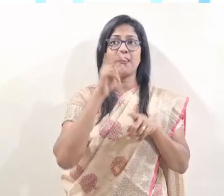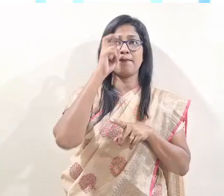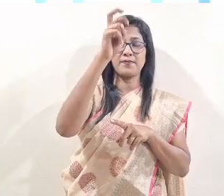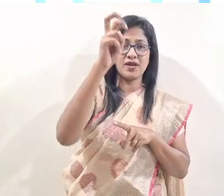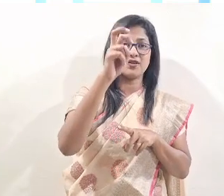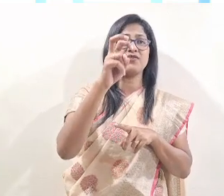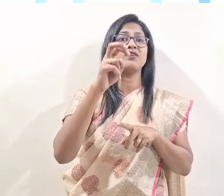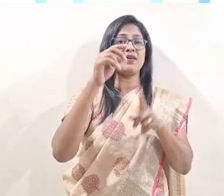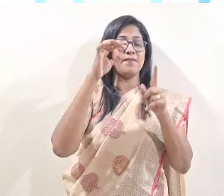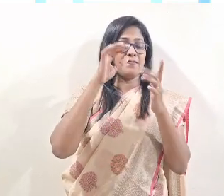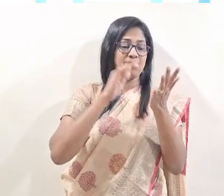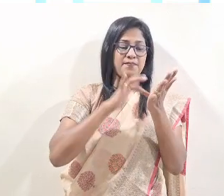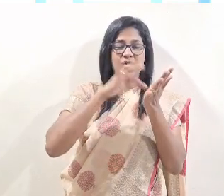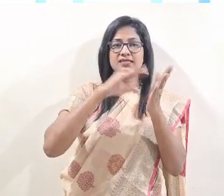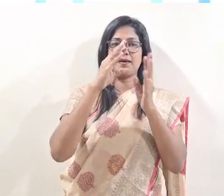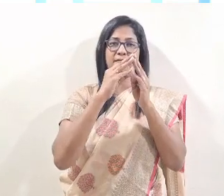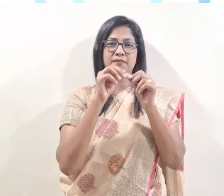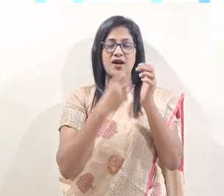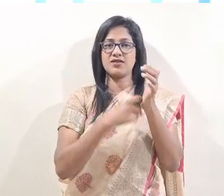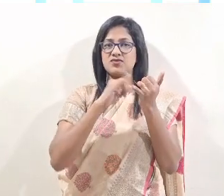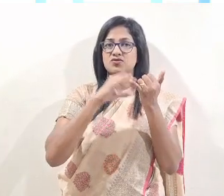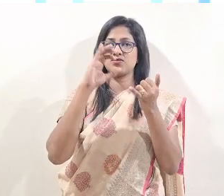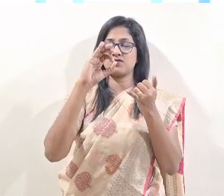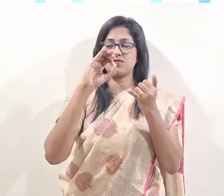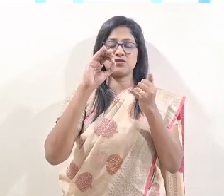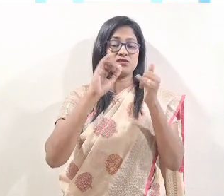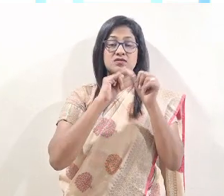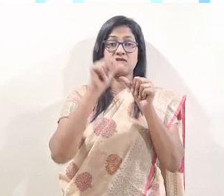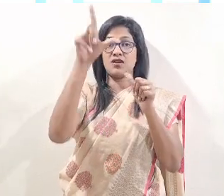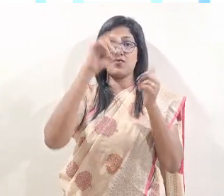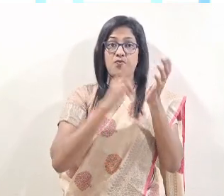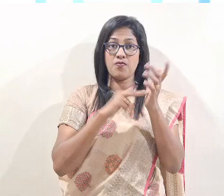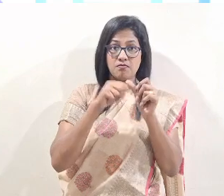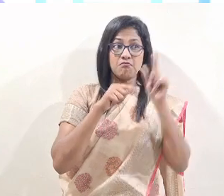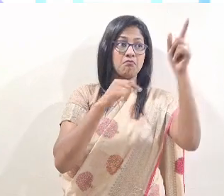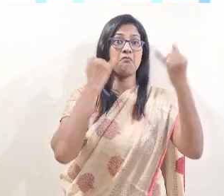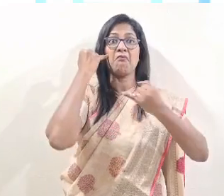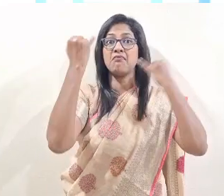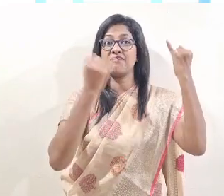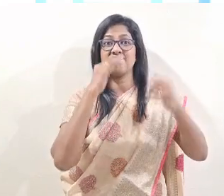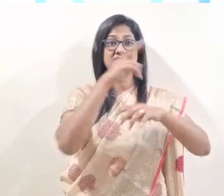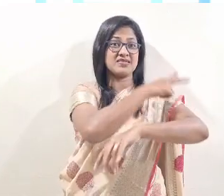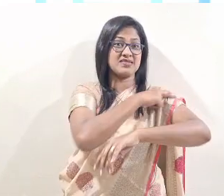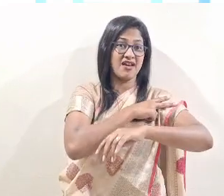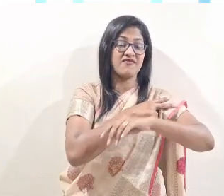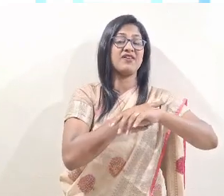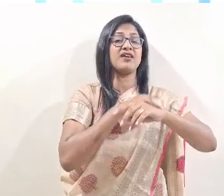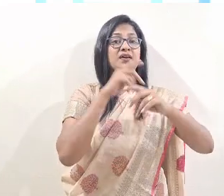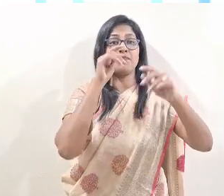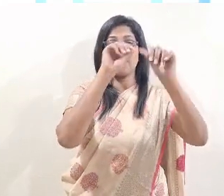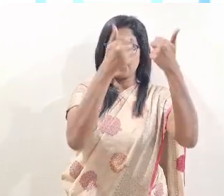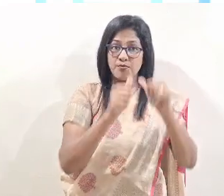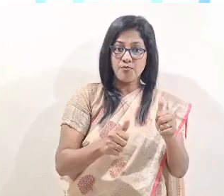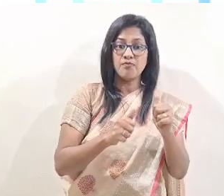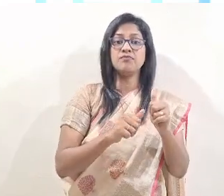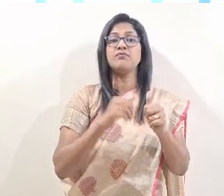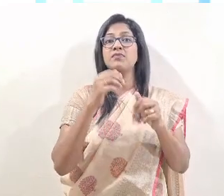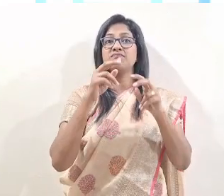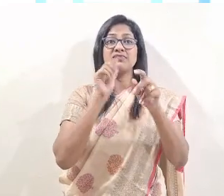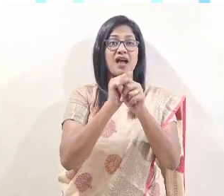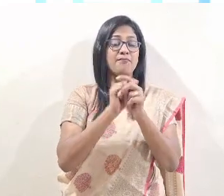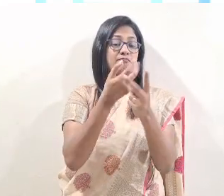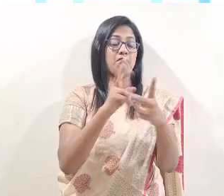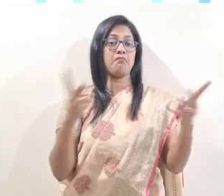in Barcelona very interesting, where they introduced an innovative staffing model consisting of multifunctional roles. So